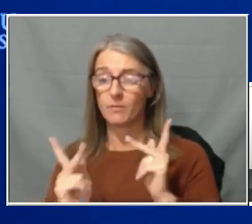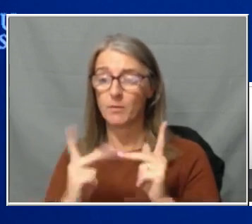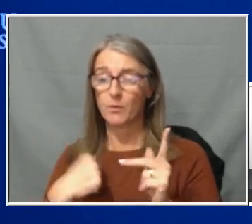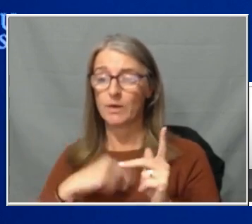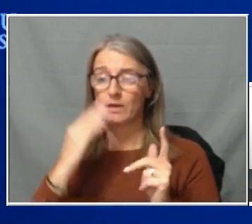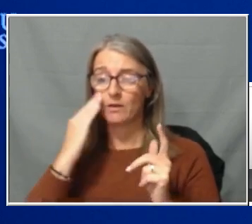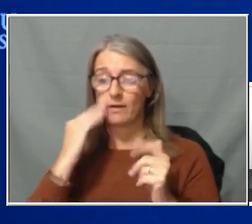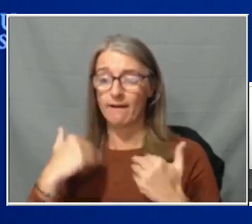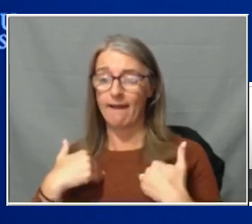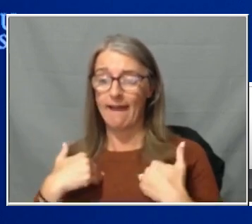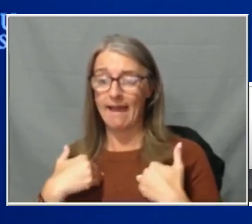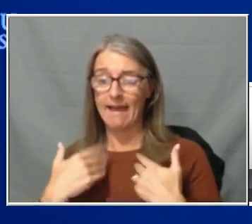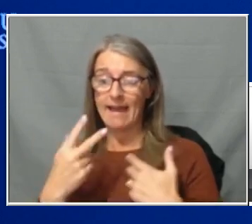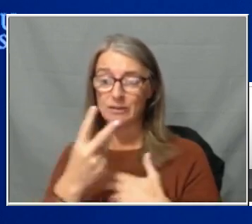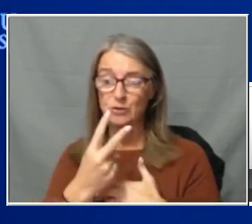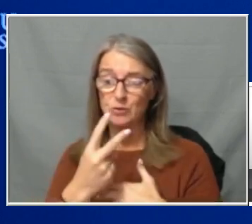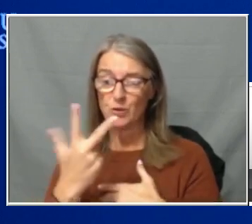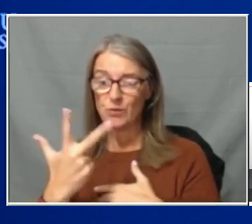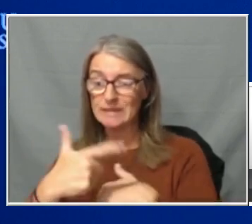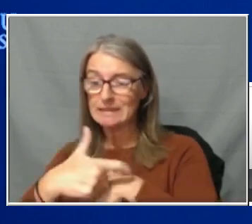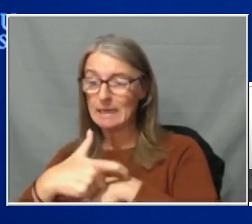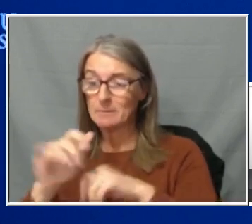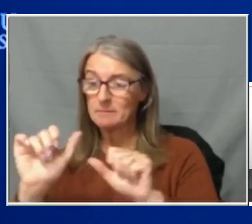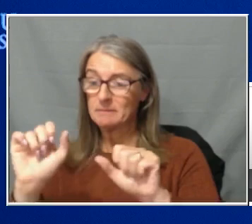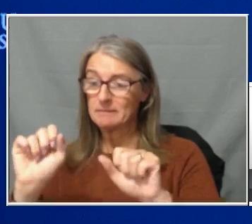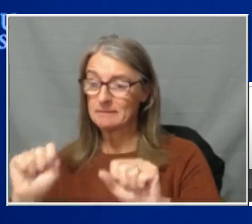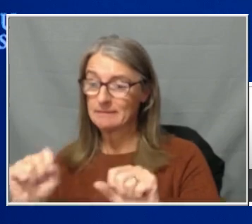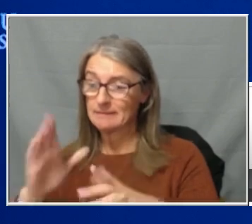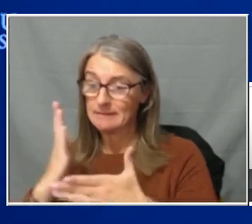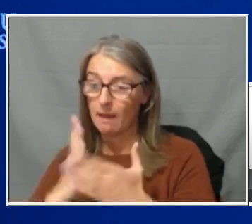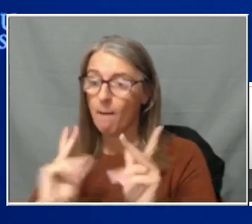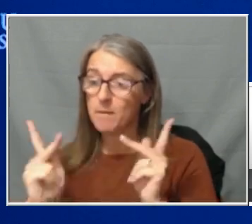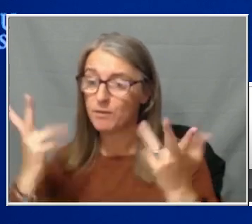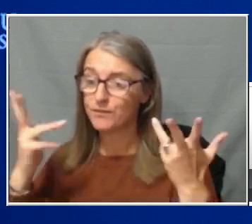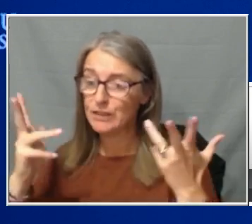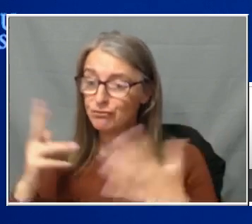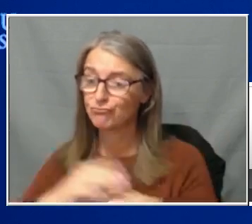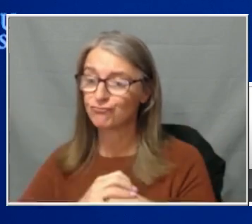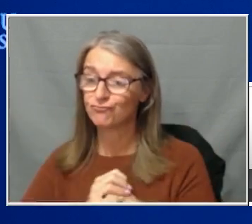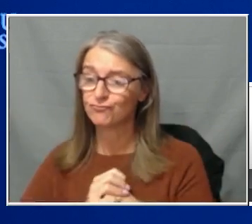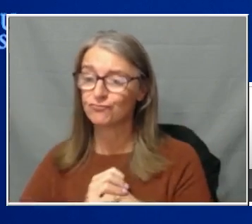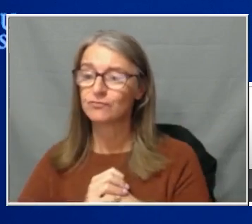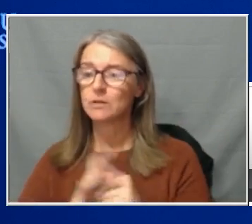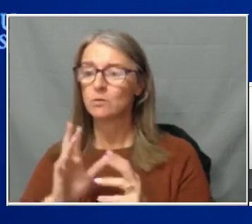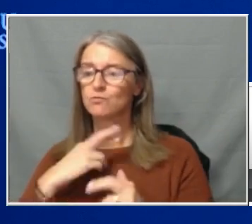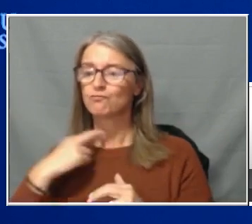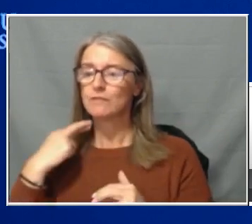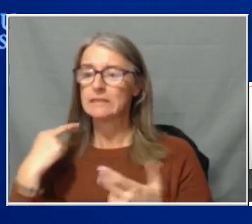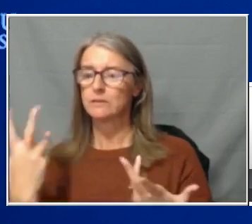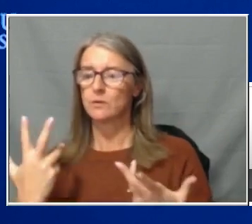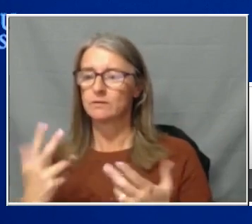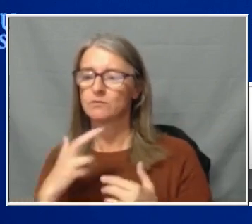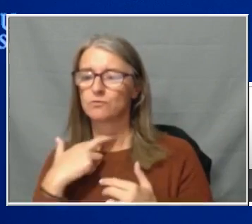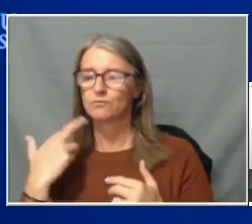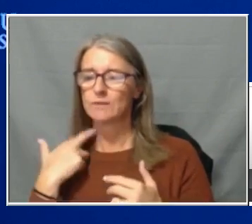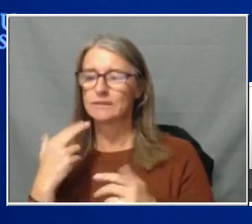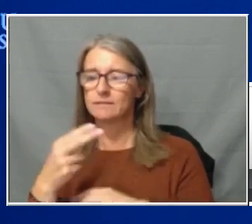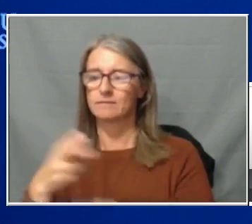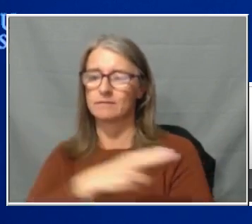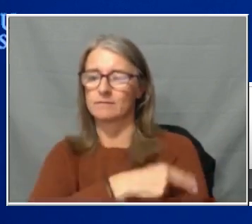have had it already 2 or 3 times. So what are the risks? Well, it seems like the risks of